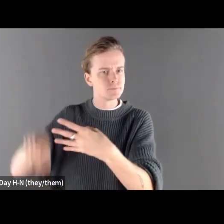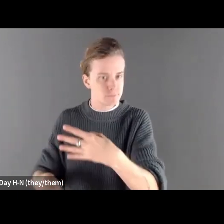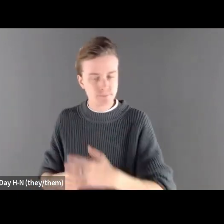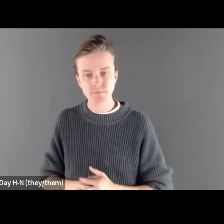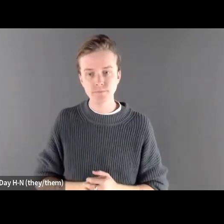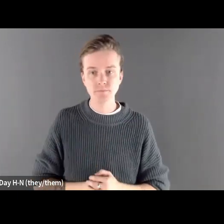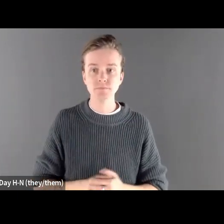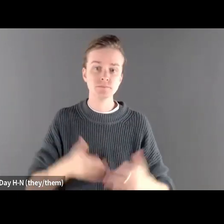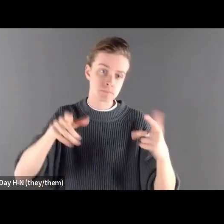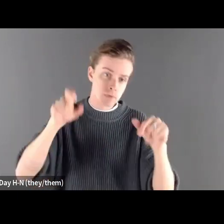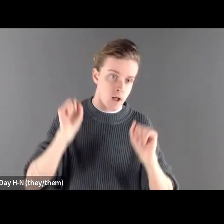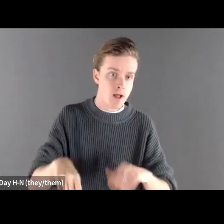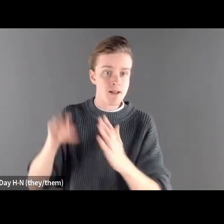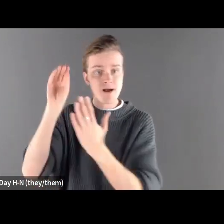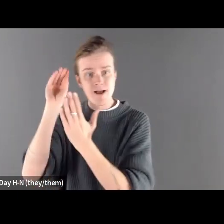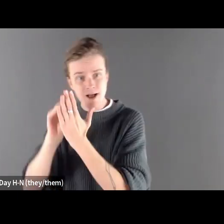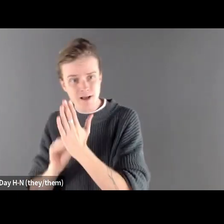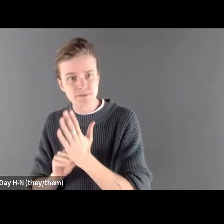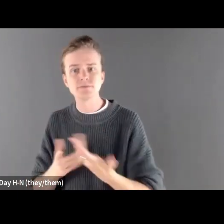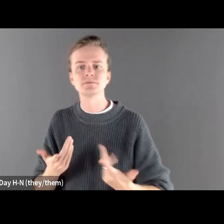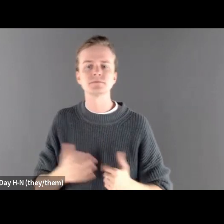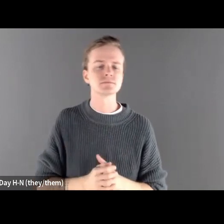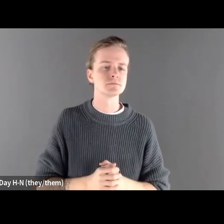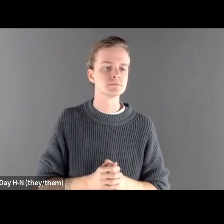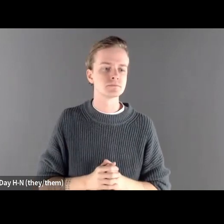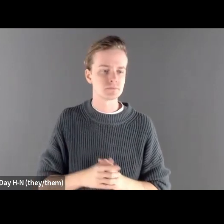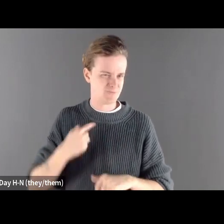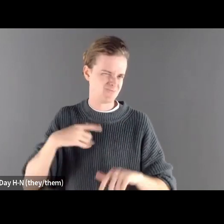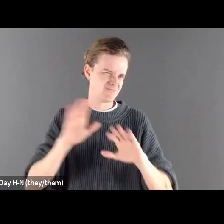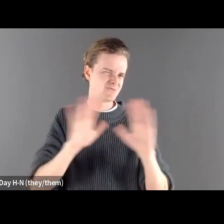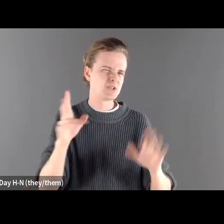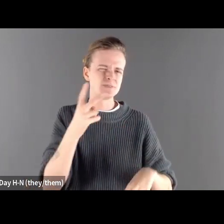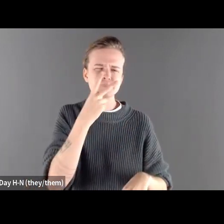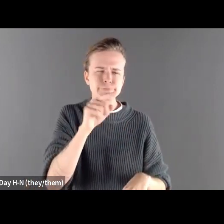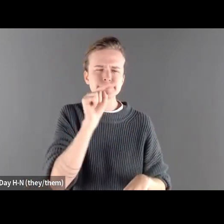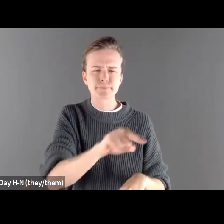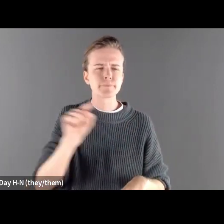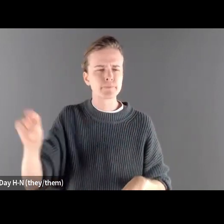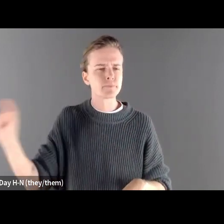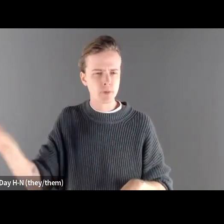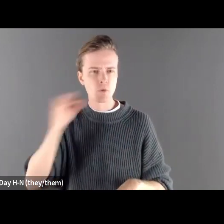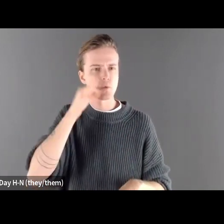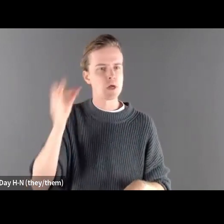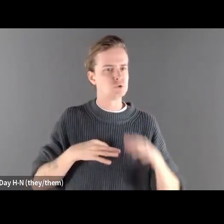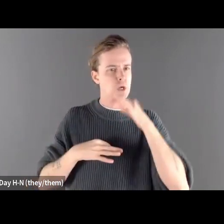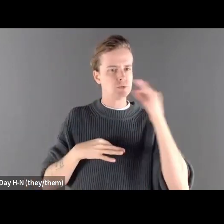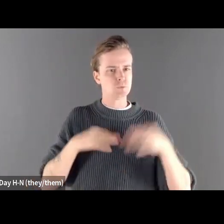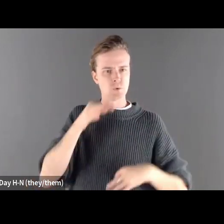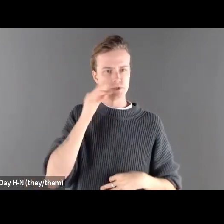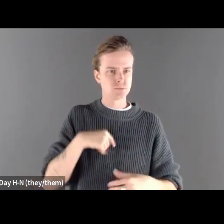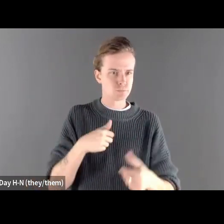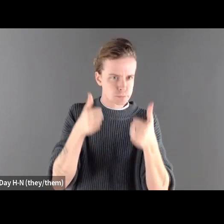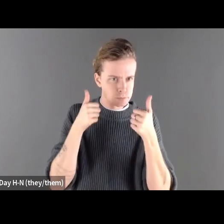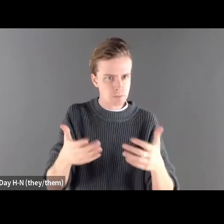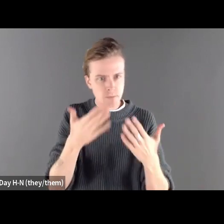can add something. I see a couple questions have come in, so thank you. And we'll come back to those in a few minutes. But as you're listening,